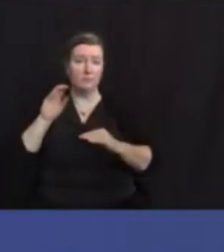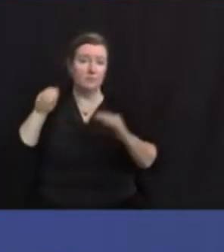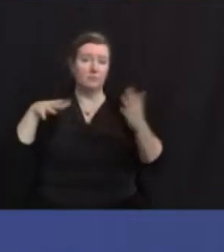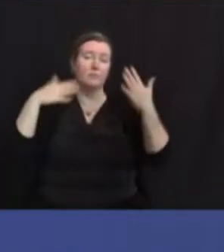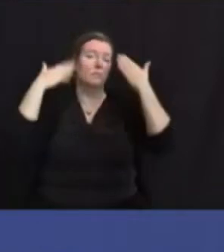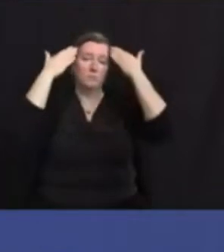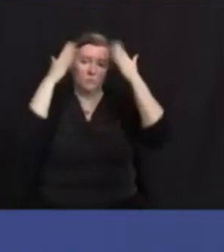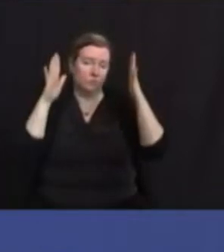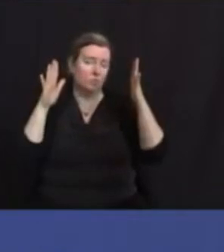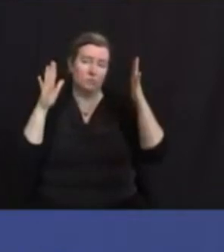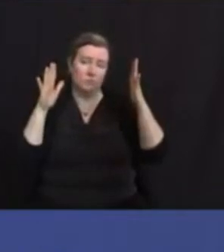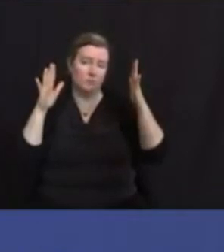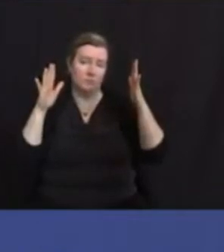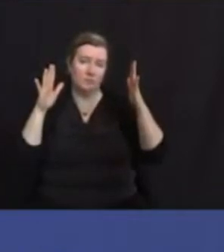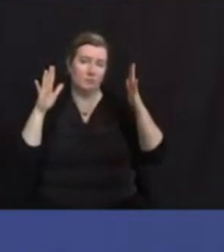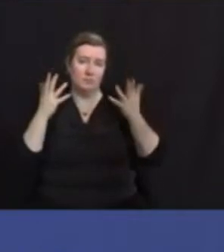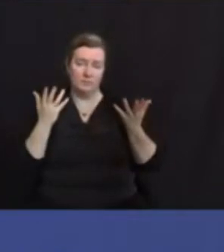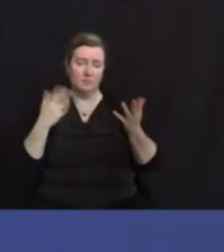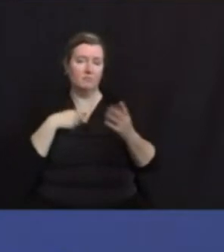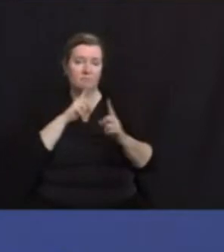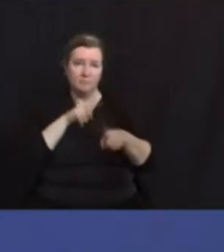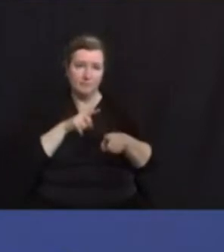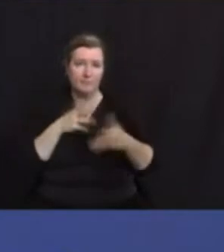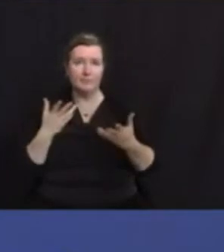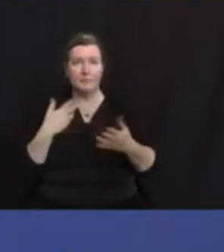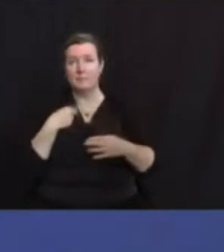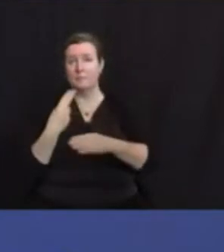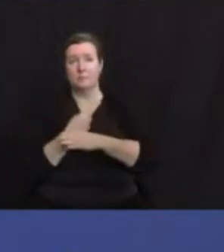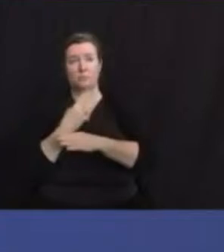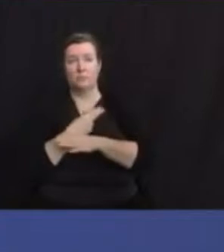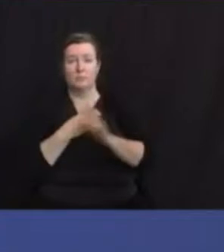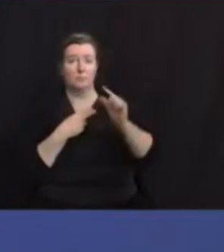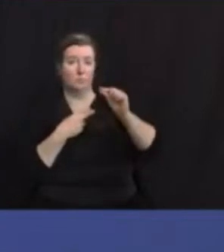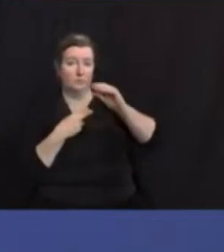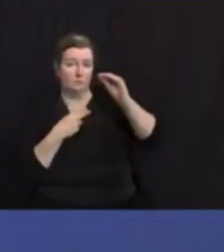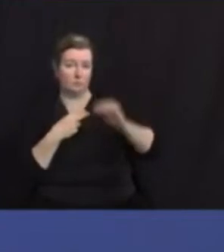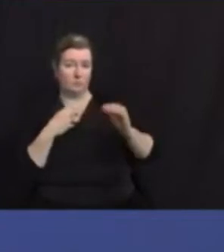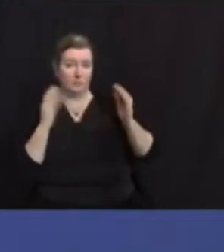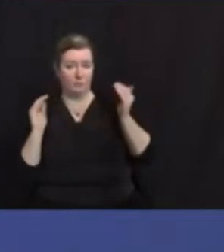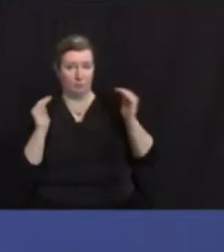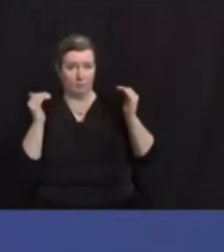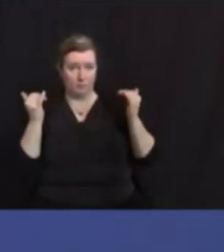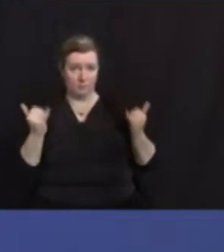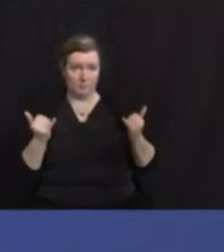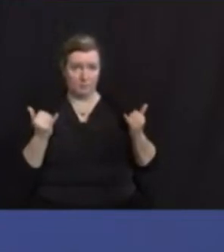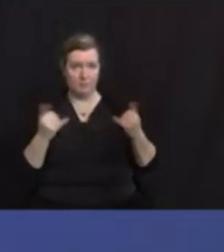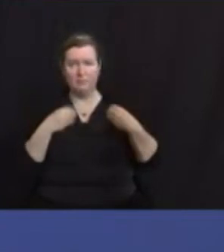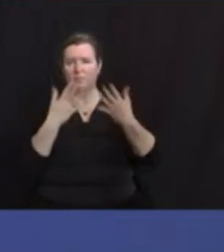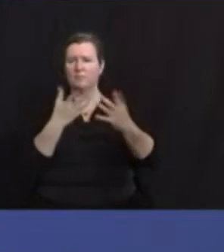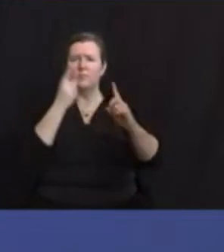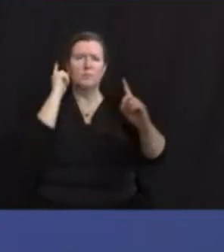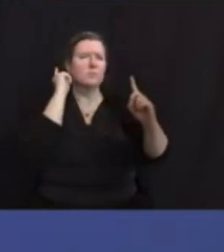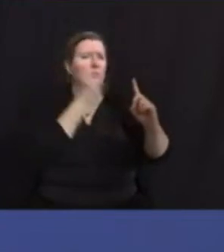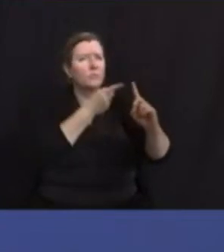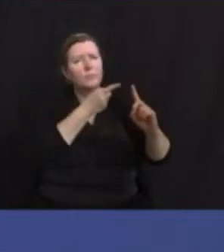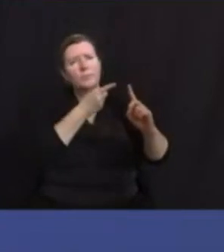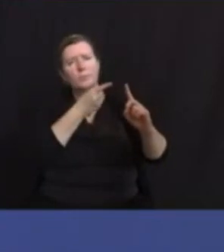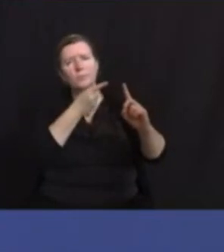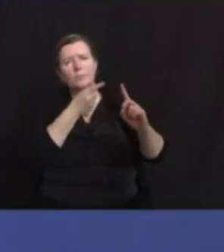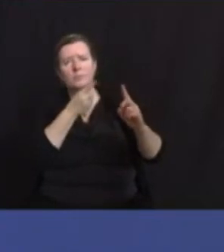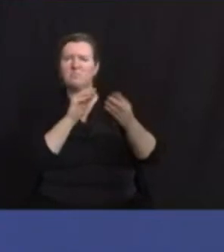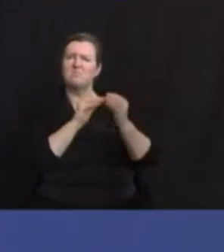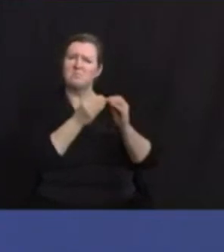particular move triggers that. I used the 20% comparison today just to put a fine point on the fact that the numbers are going in the right